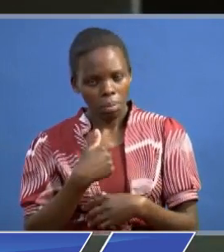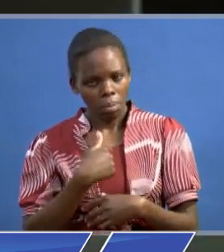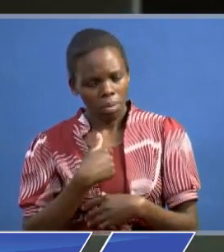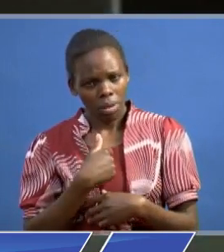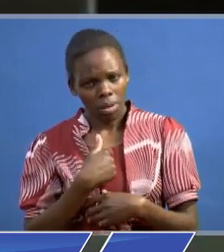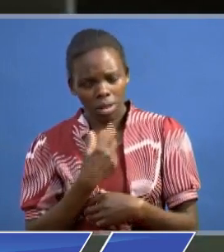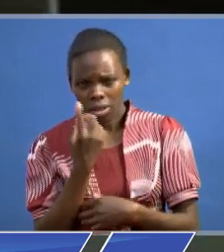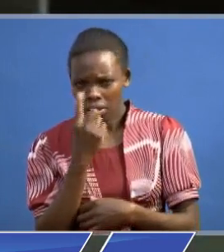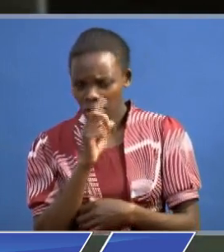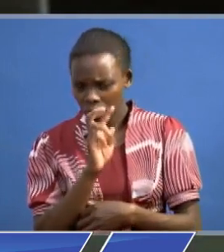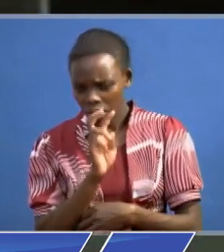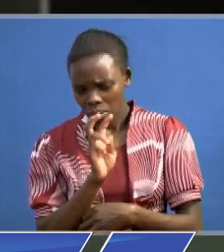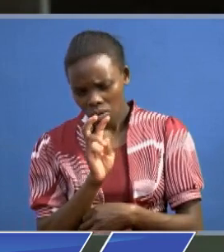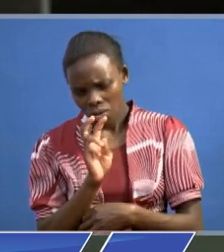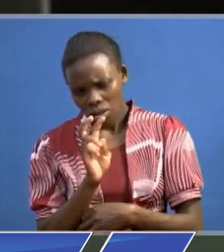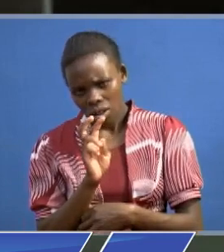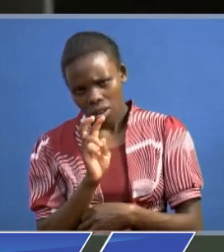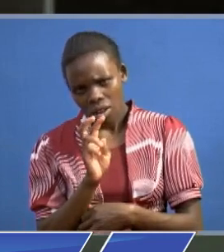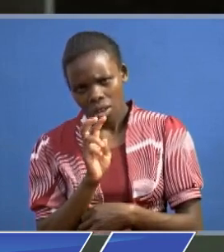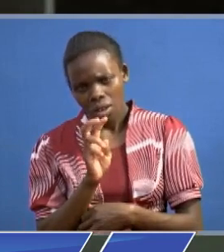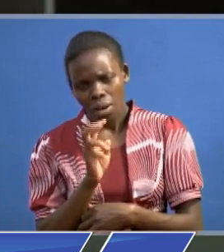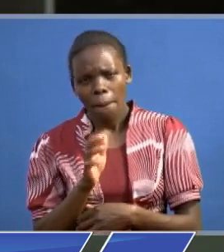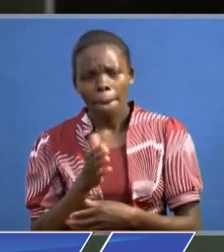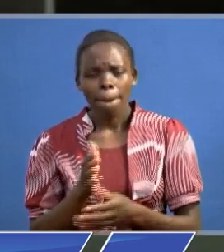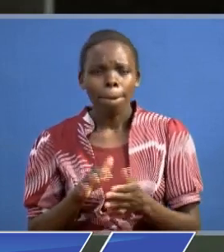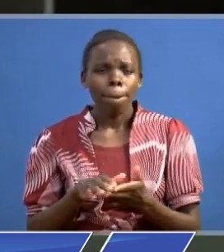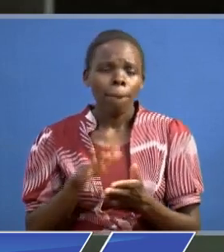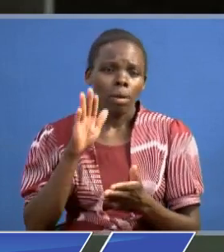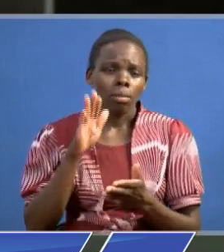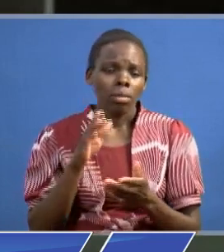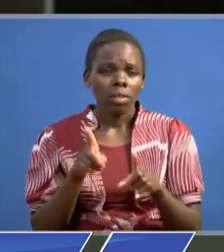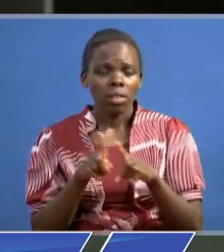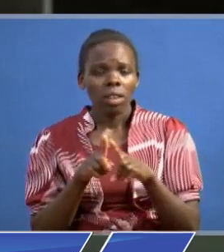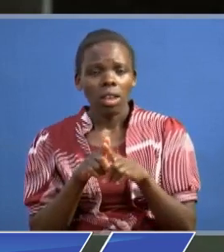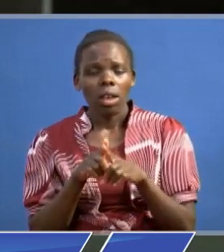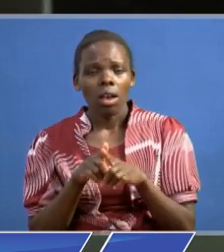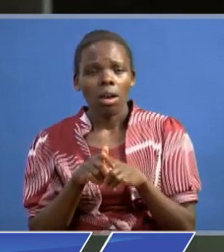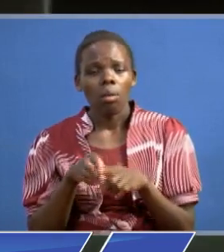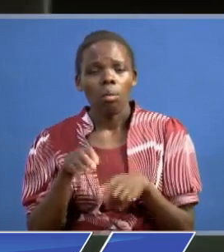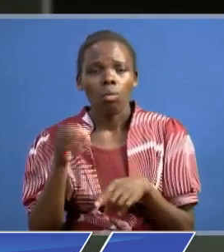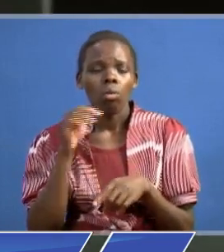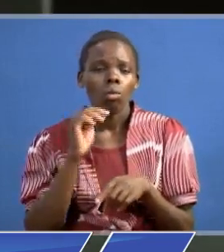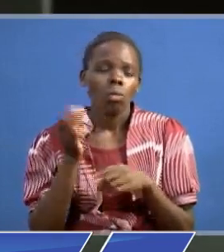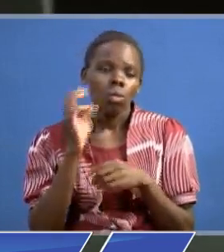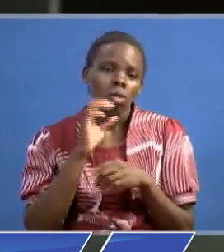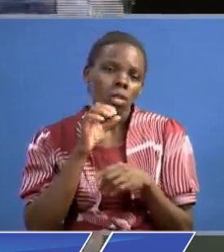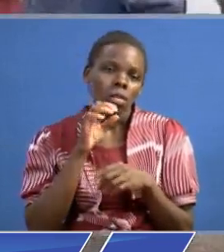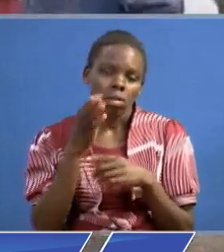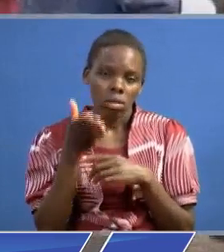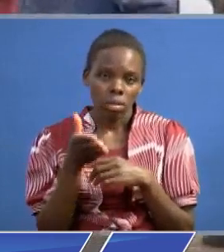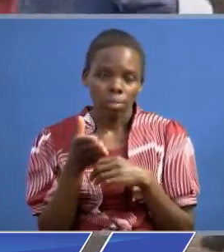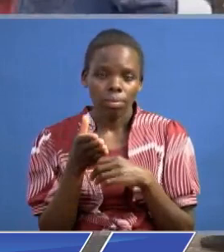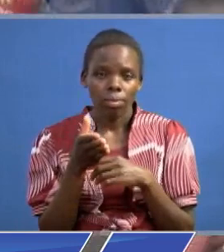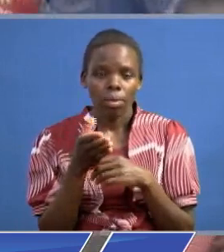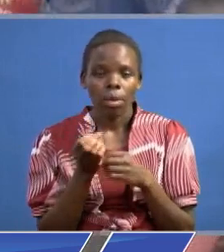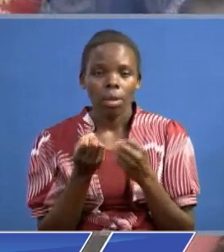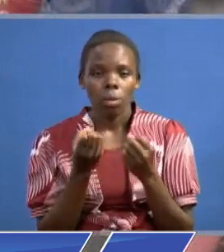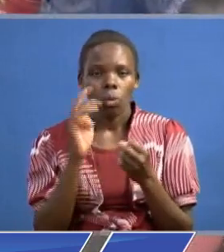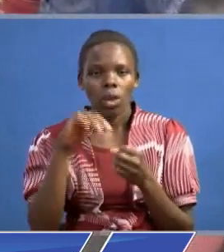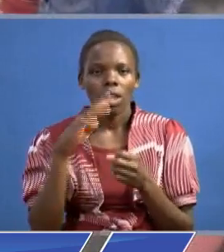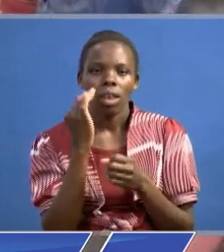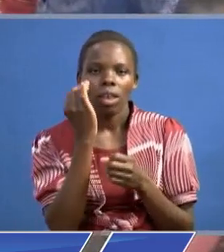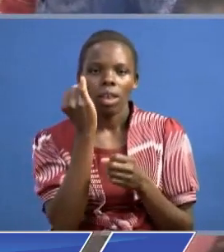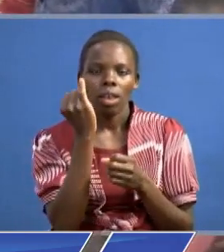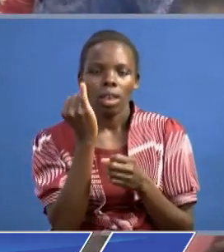na nikajionea, nikaona mamangu mkubwa vile alivyokufa pamoja na huyo kazini yangu Charo vile alivyokuwa amekufa. In Malindi County,